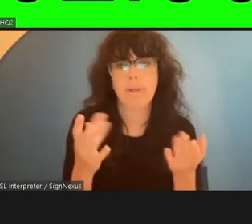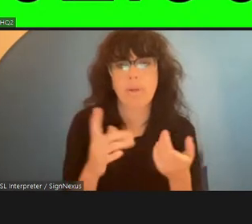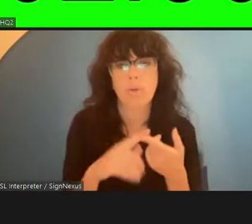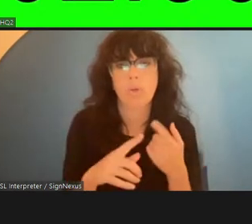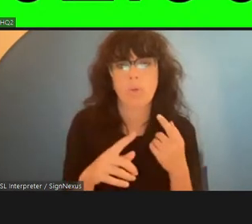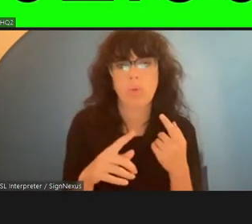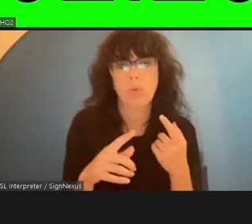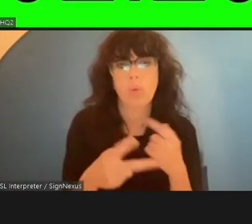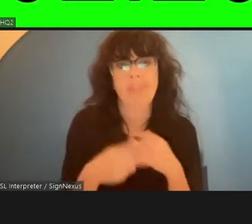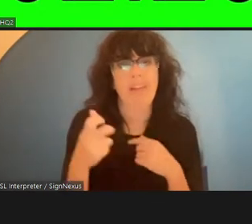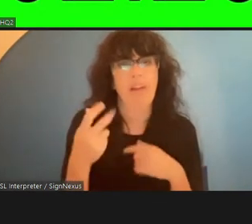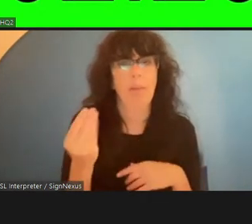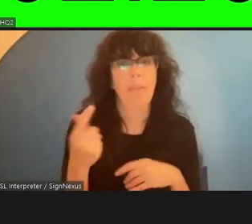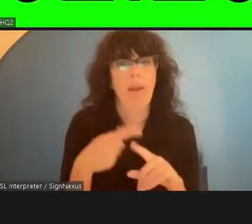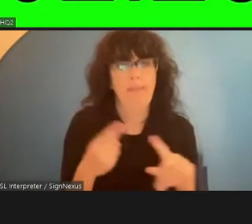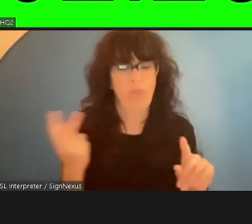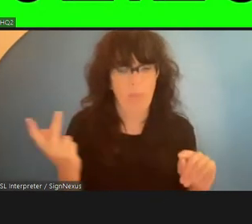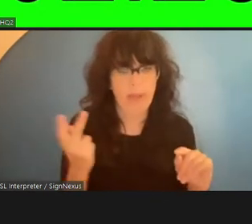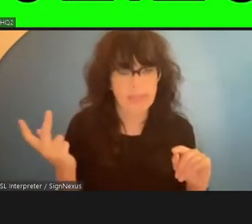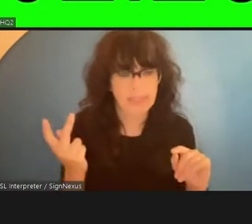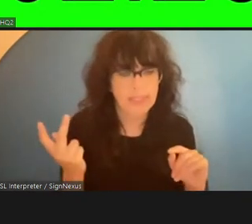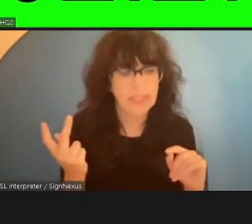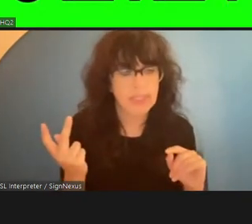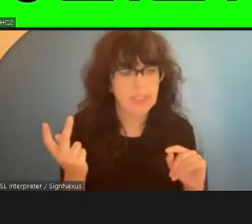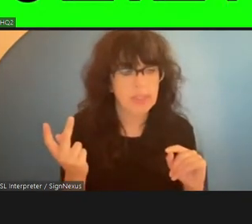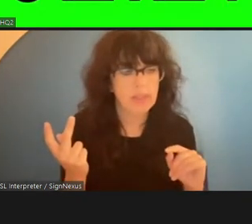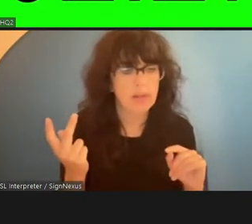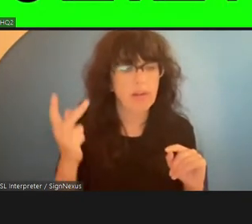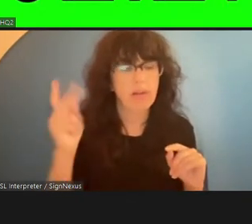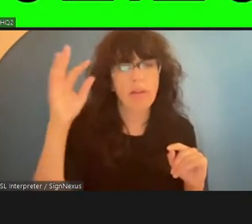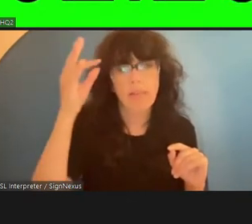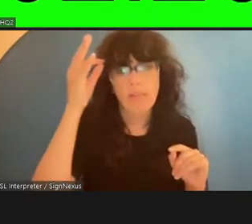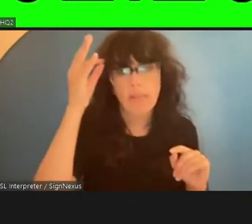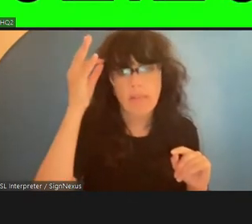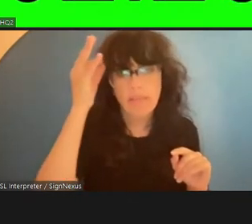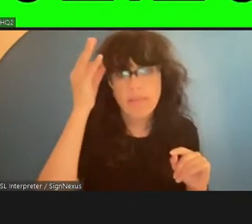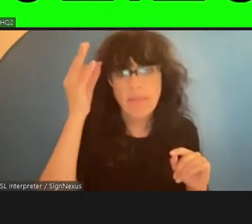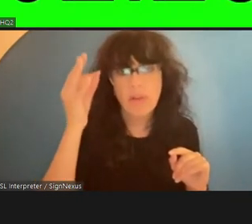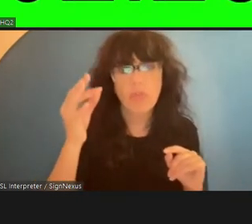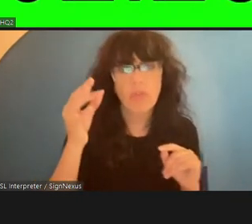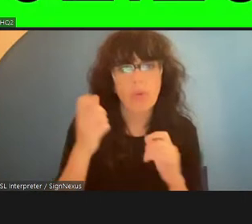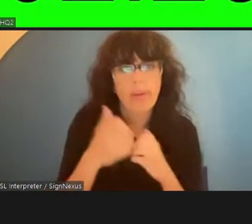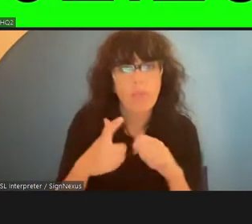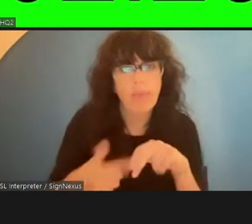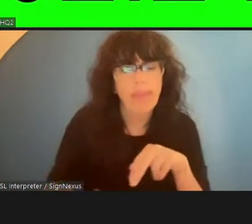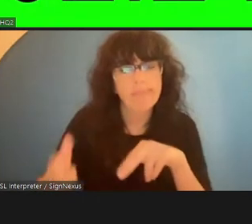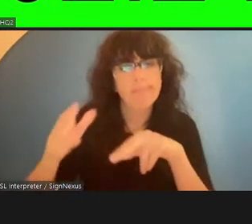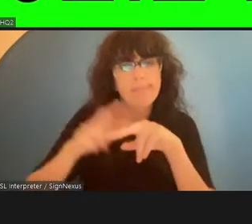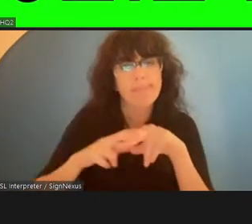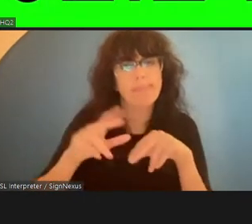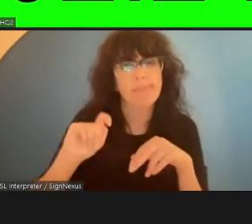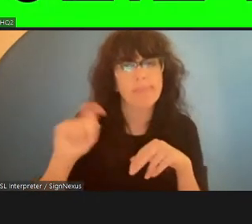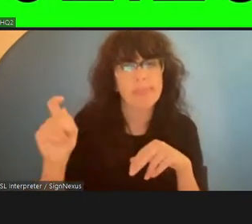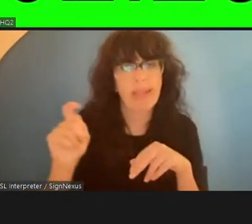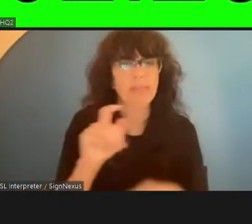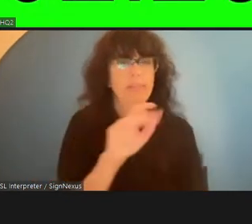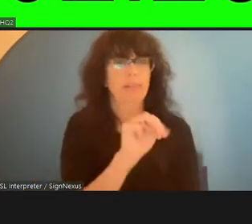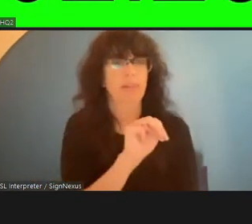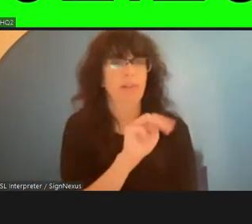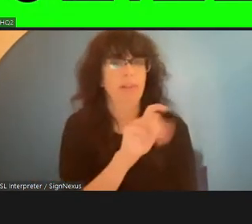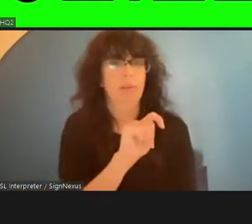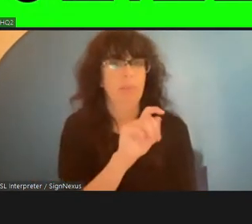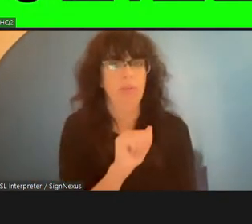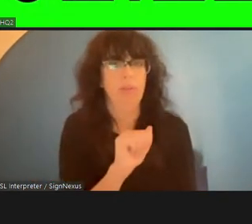from us the state the federal we love our taxes and mta we are giving you guys 275